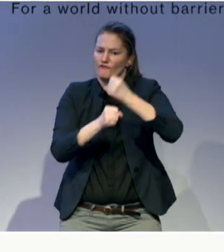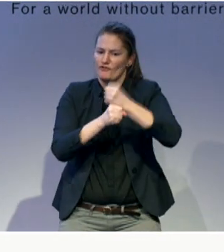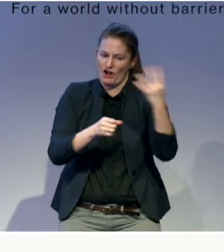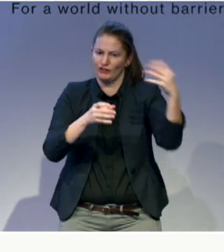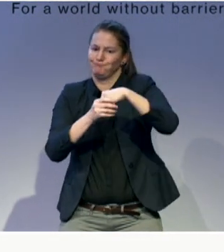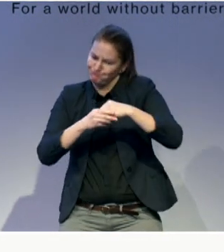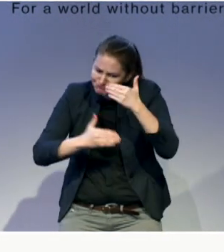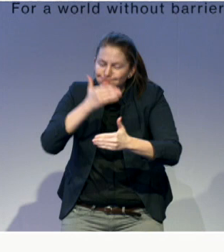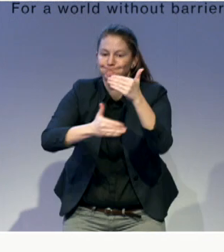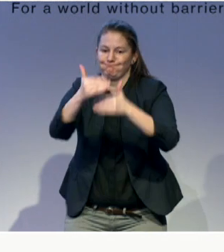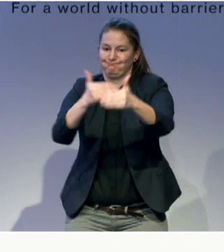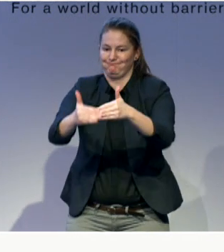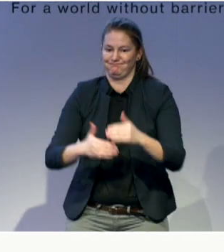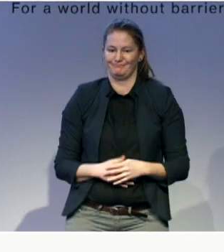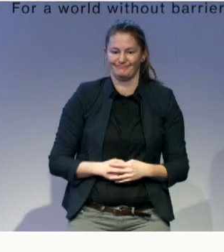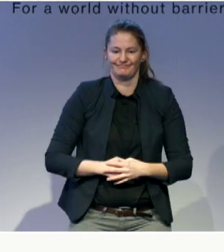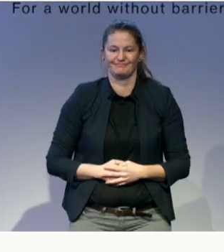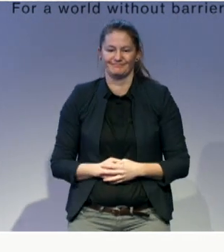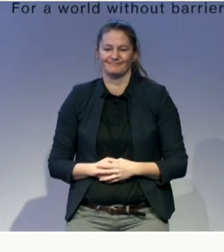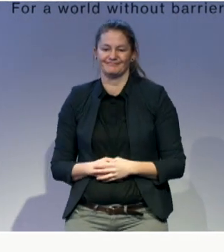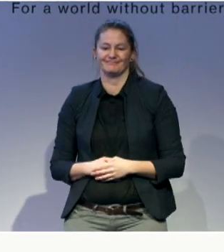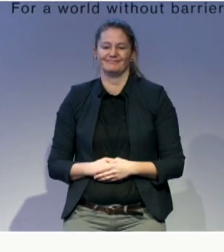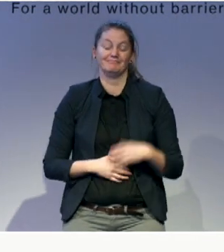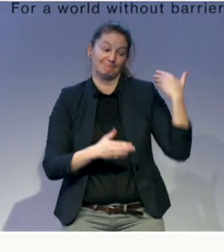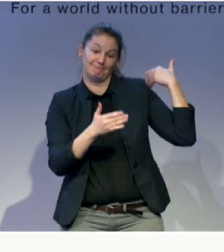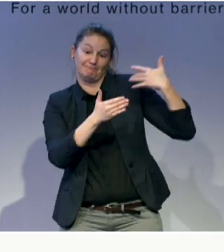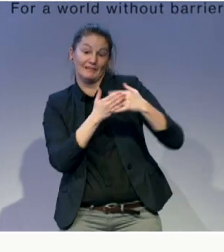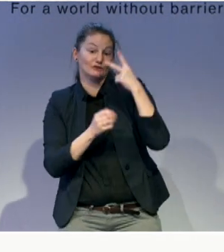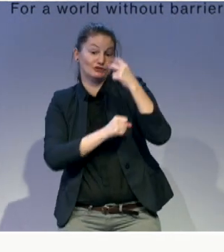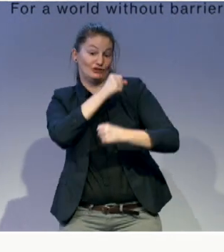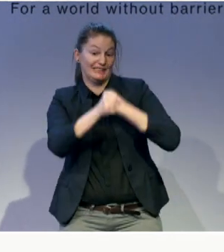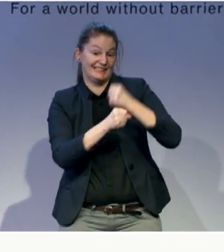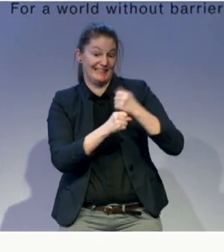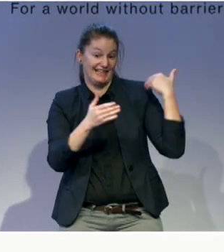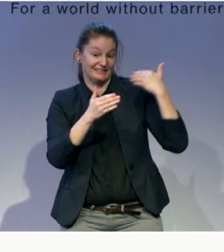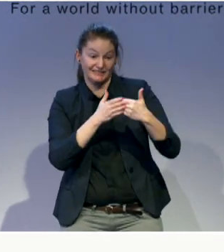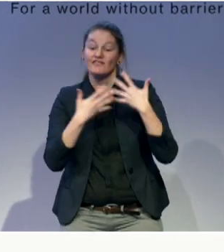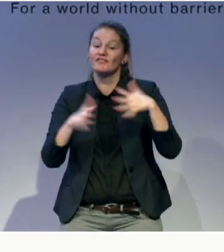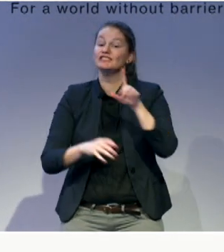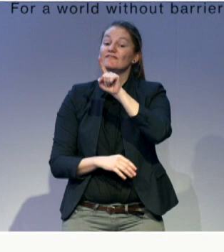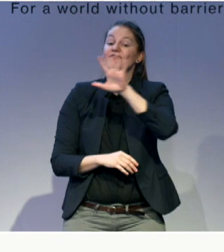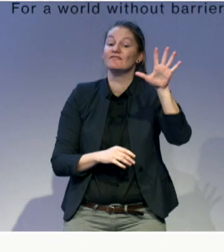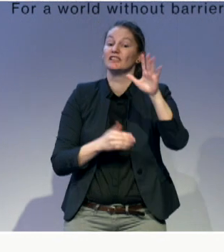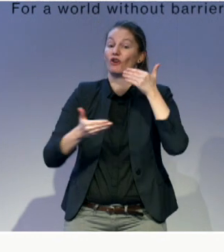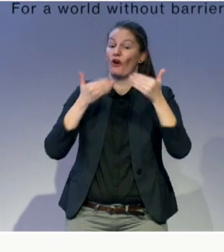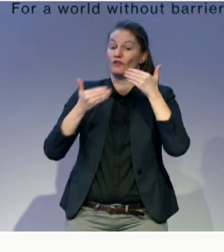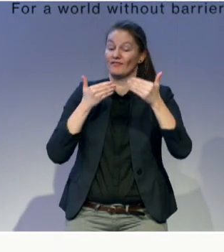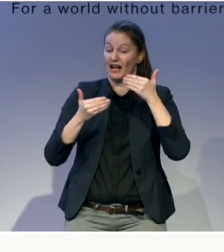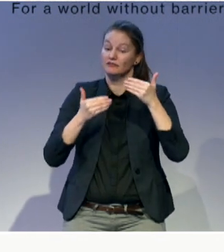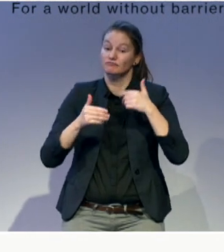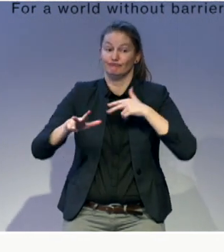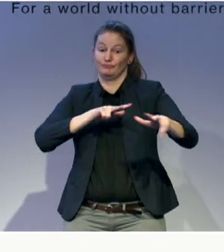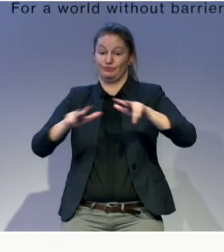15 conferences, reaching some 1,000 companies to convince them employing persons